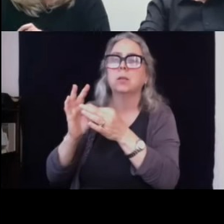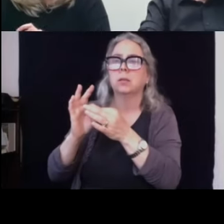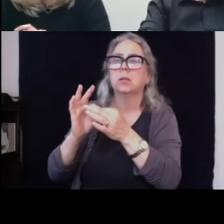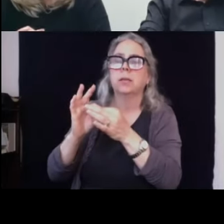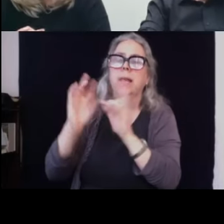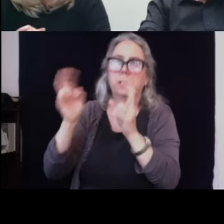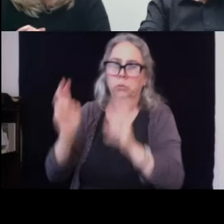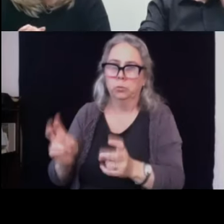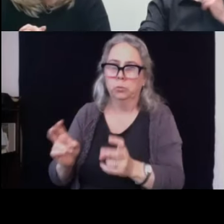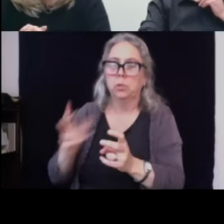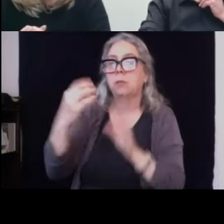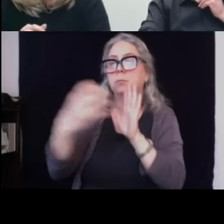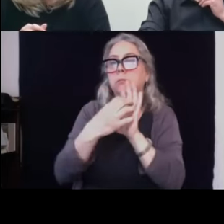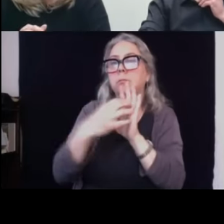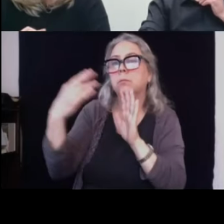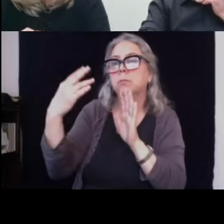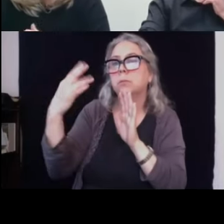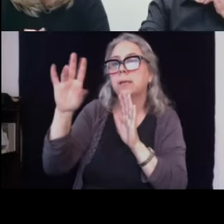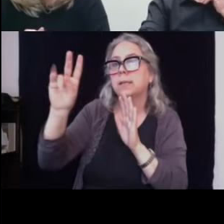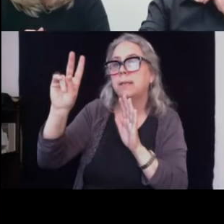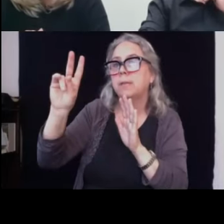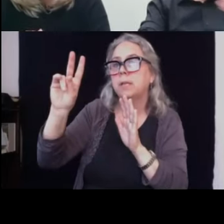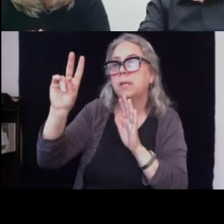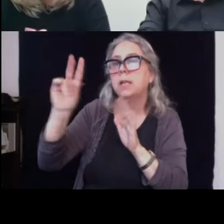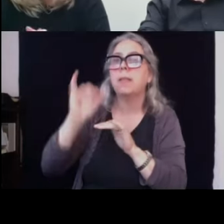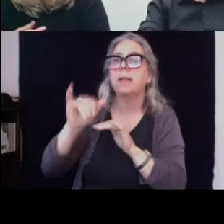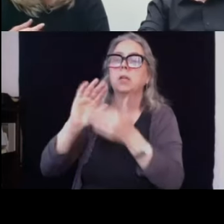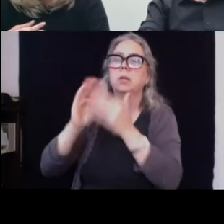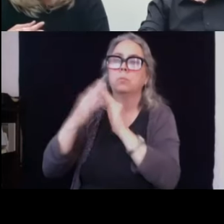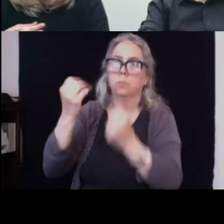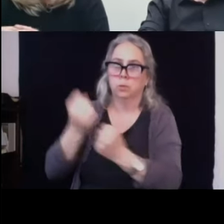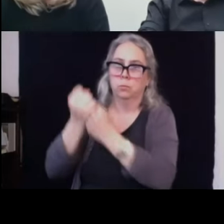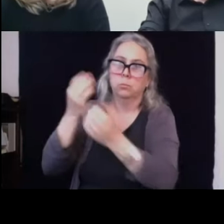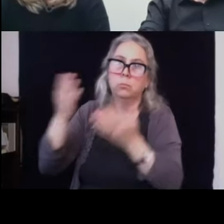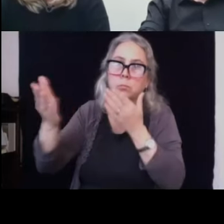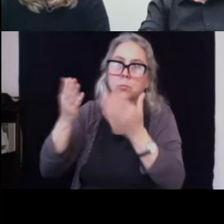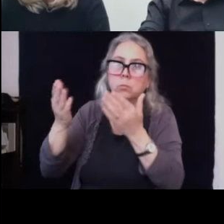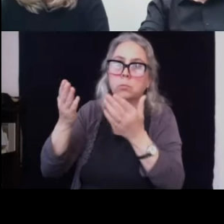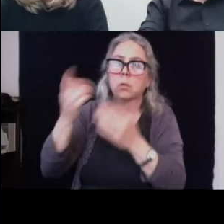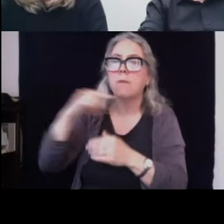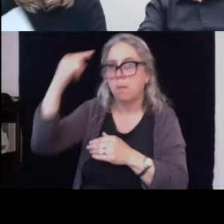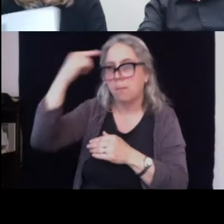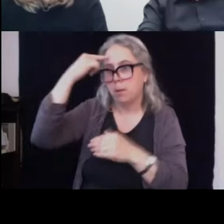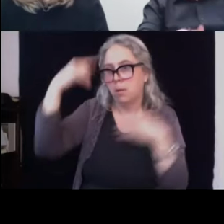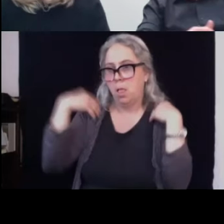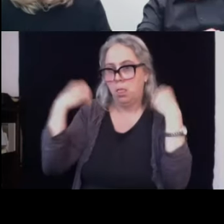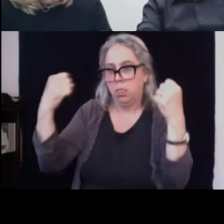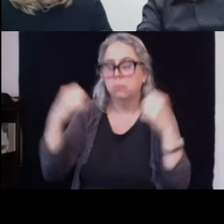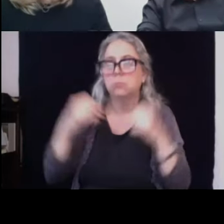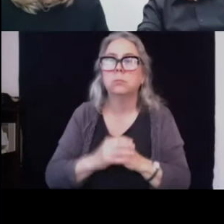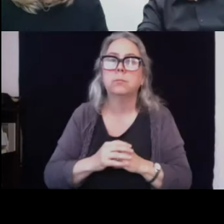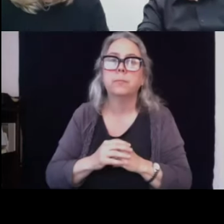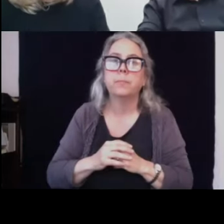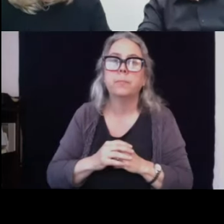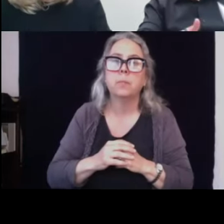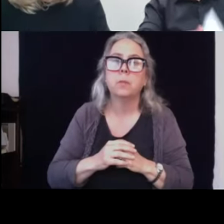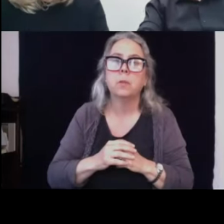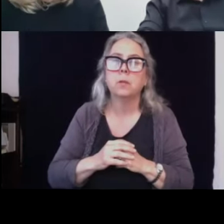a section 17, community support services for mental health.